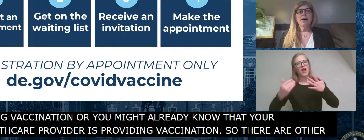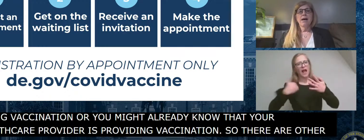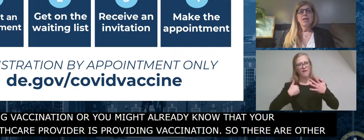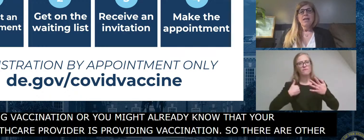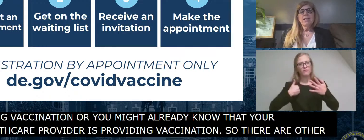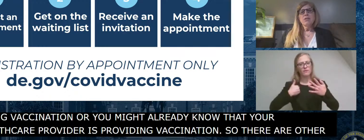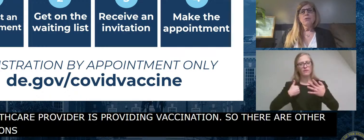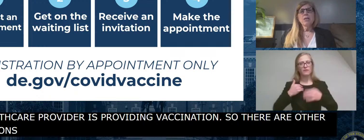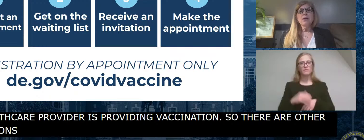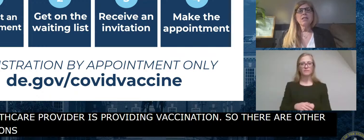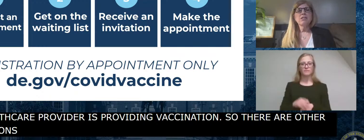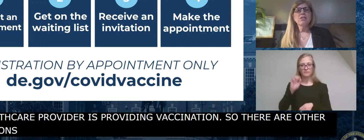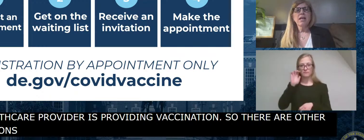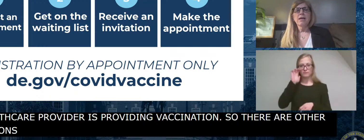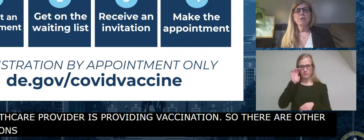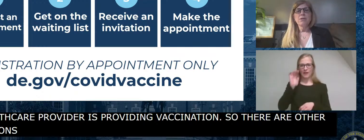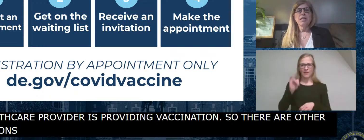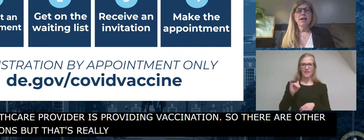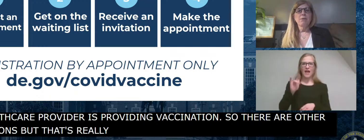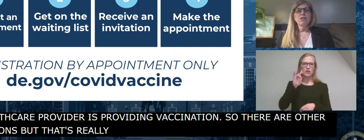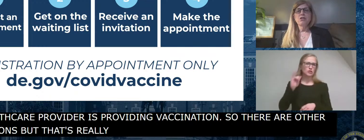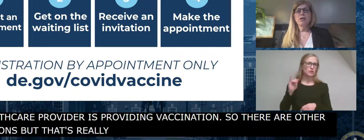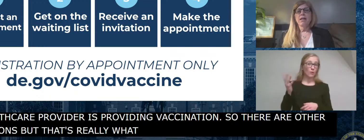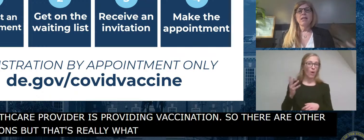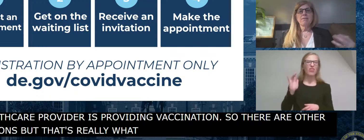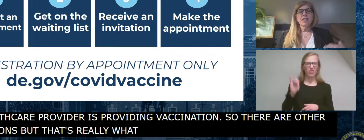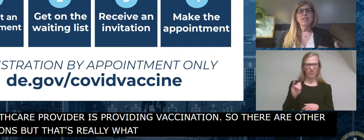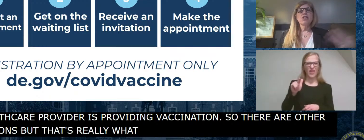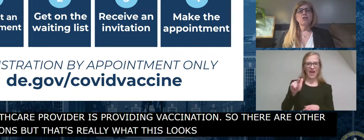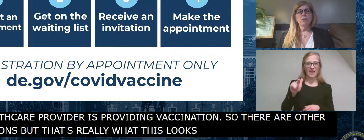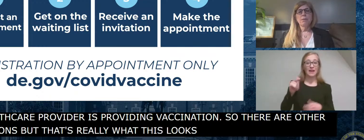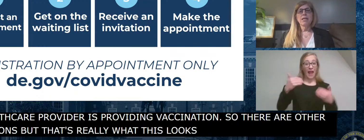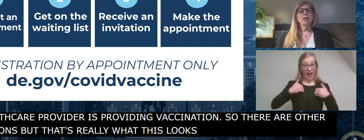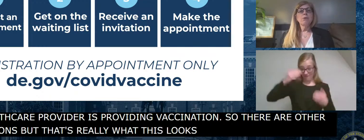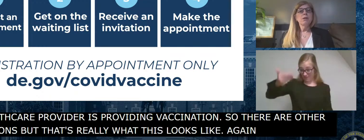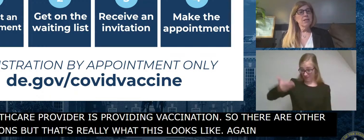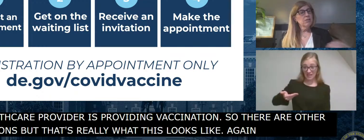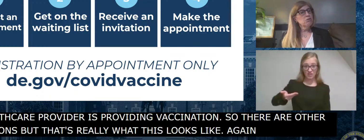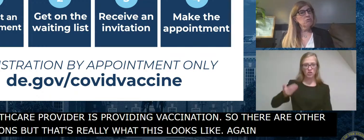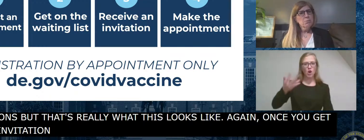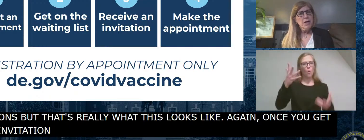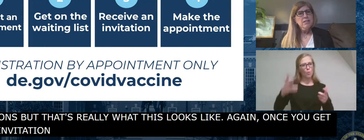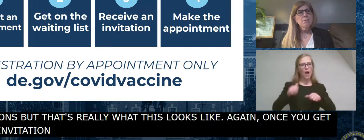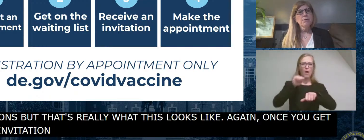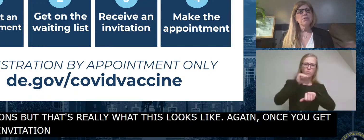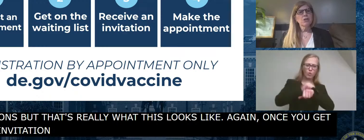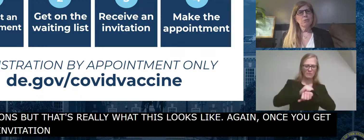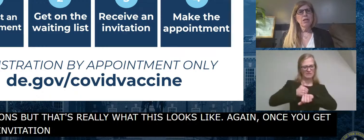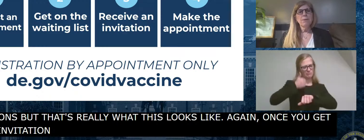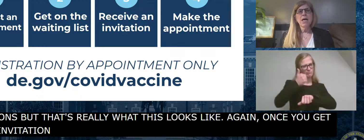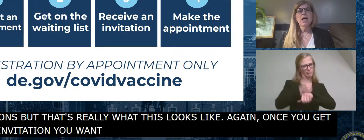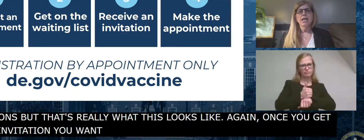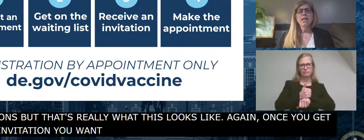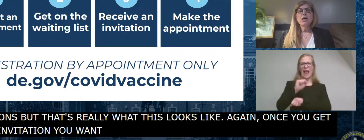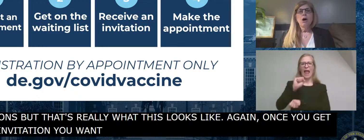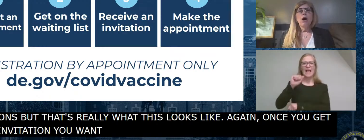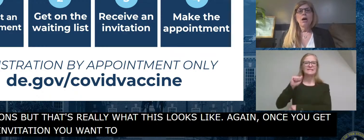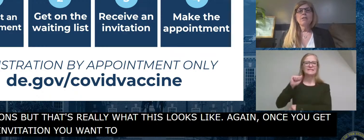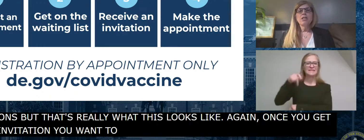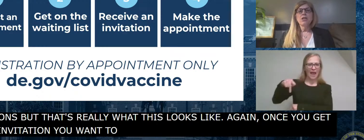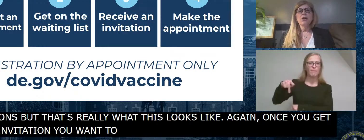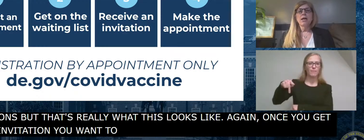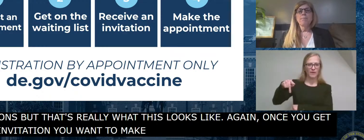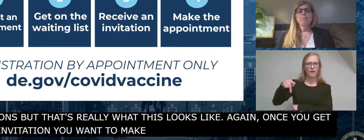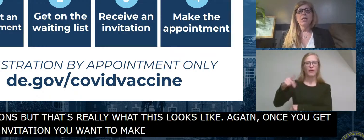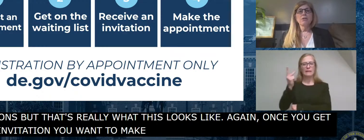but that's really what this looks like. I mean, once you get the invitation, you want to make the appointment as soon as possible. So keep an eye